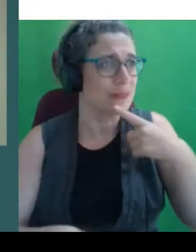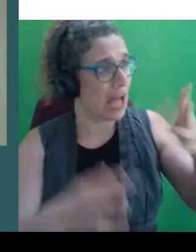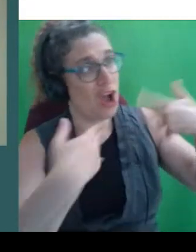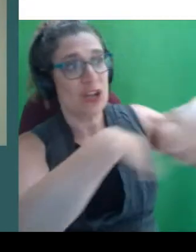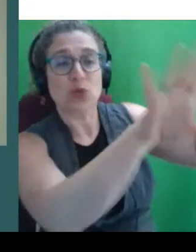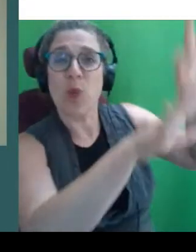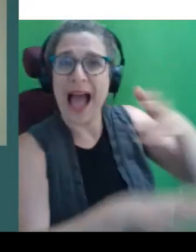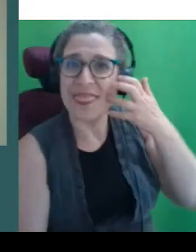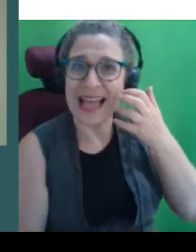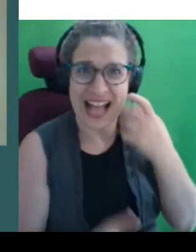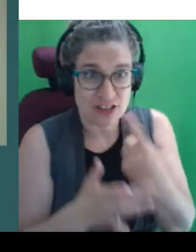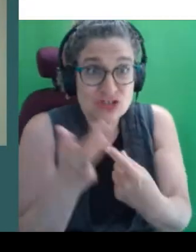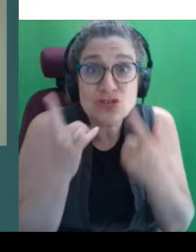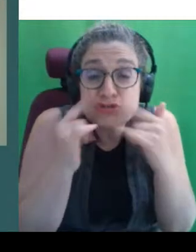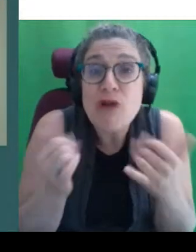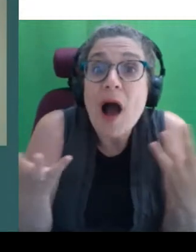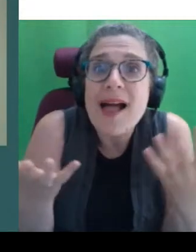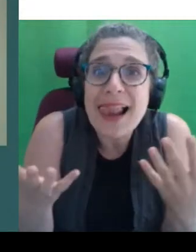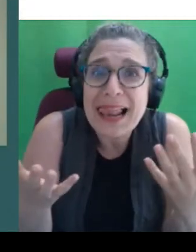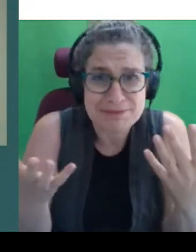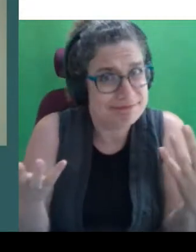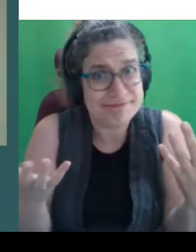to your